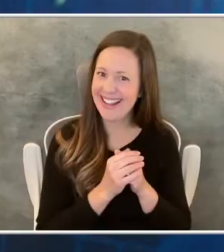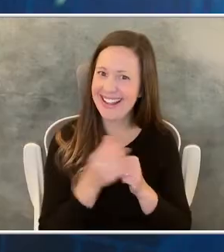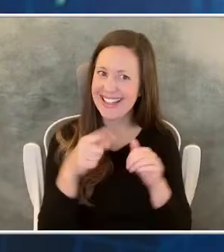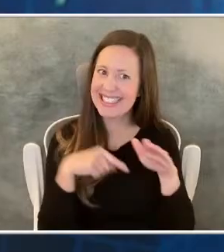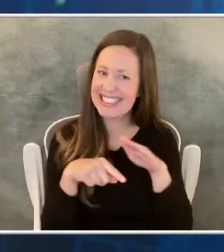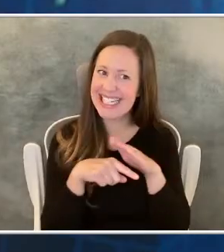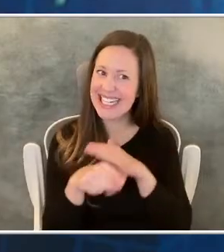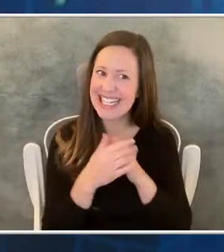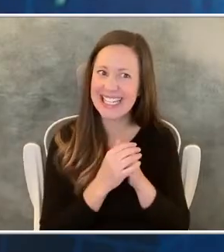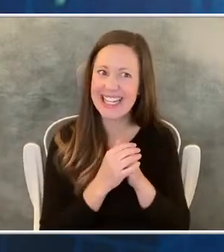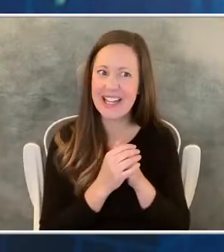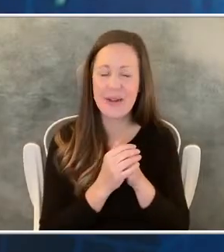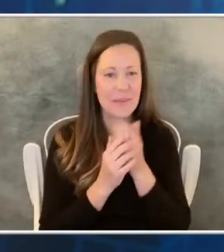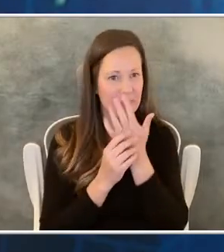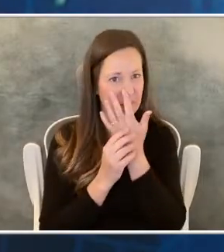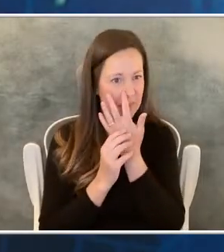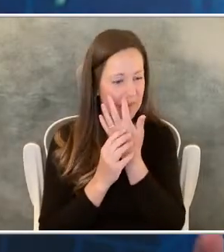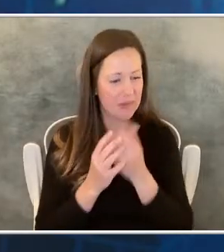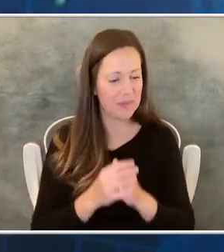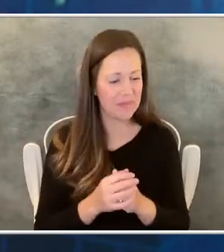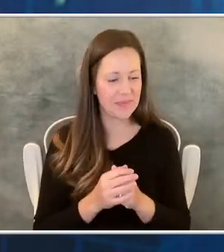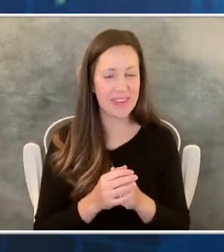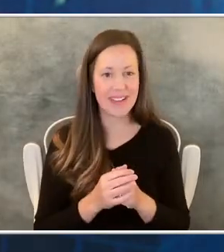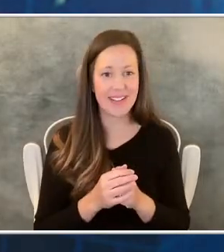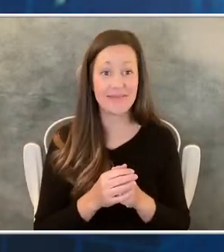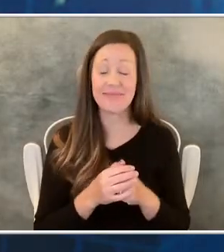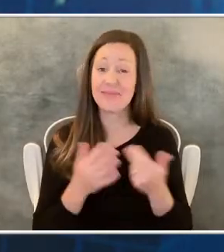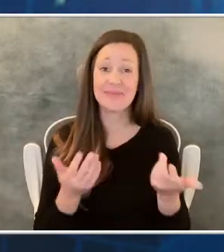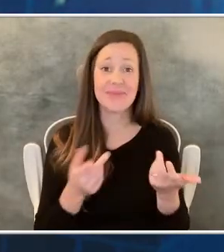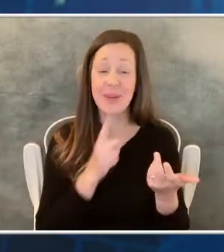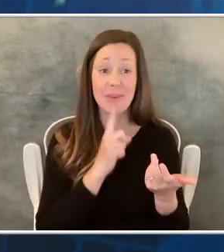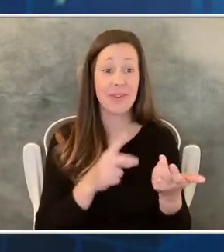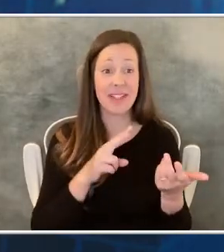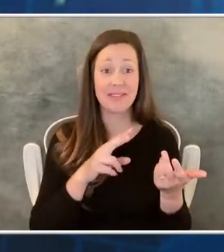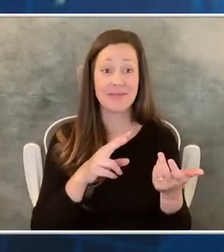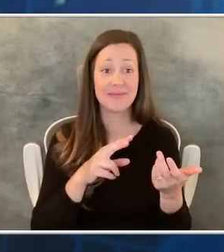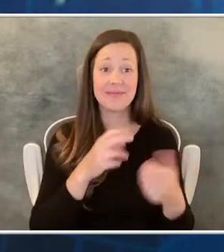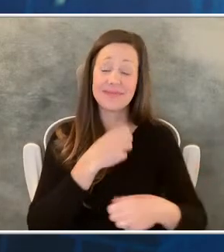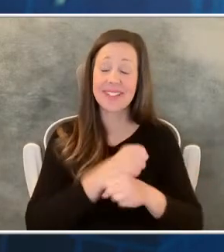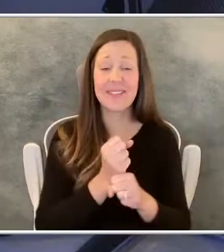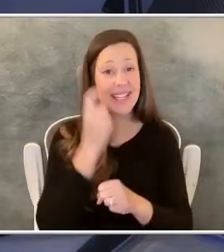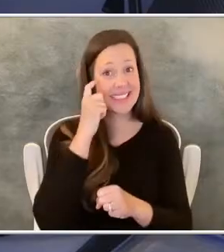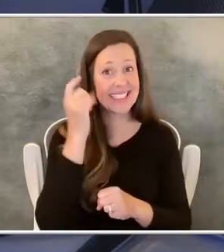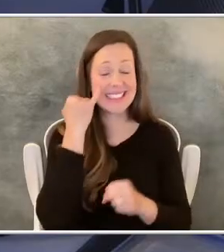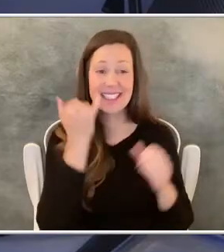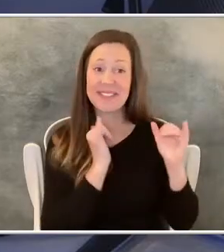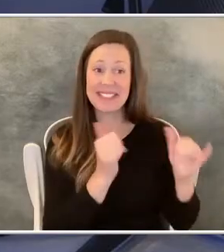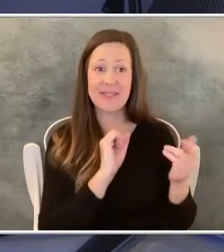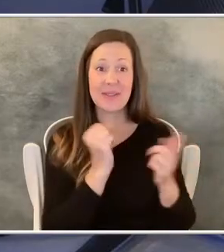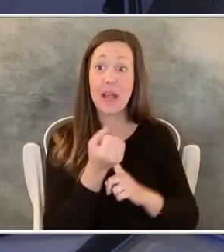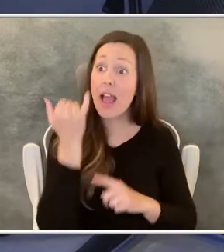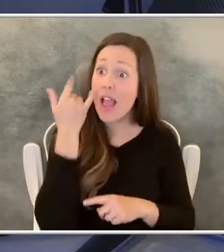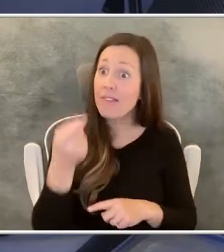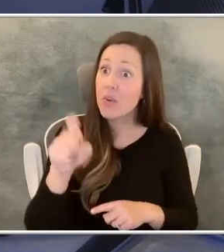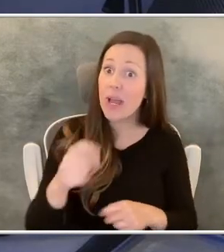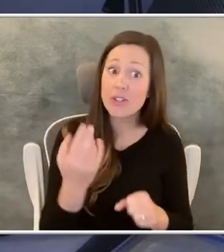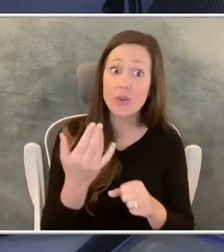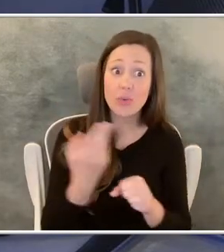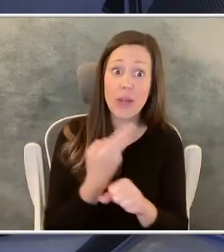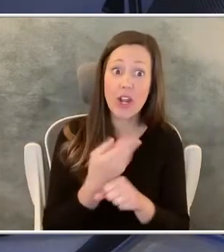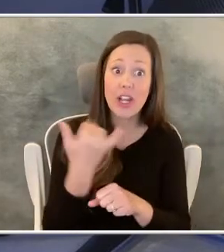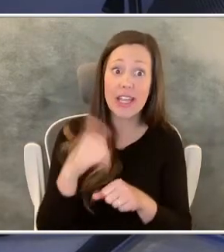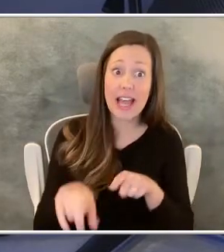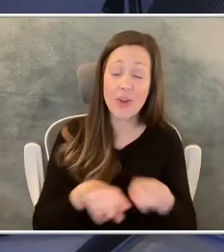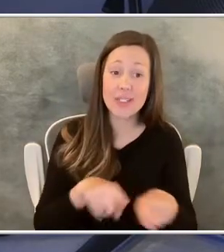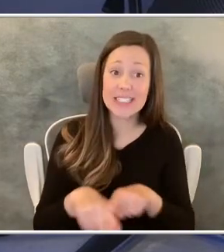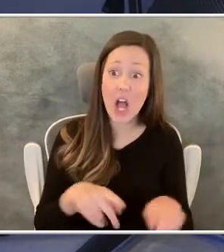mean, it makes sense. If I were her situation, I would. How would you feel if you had to wear yellow socks? You wouldn't like it. As someone who's been running marathon